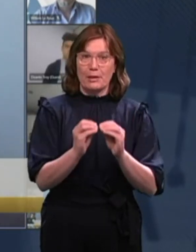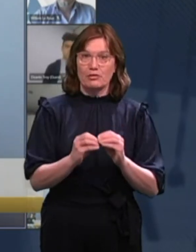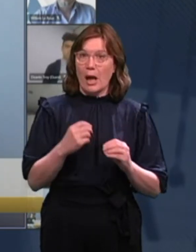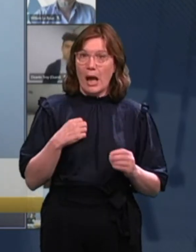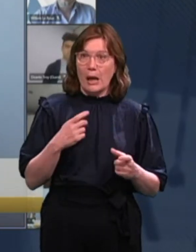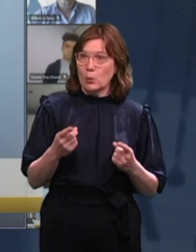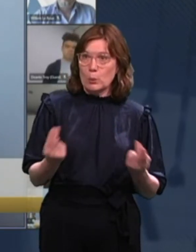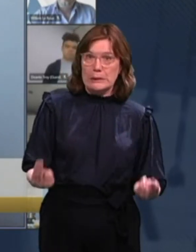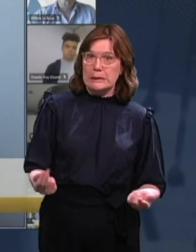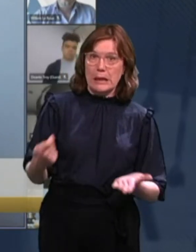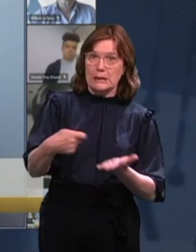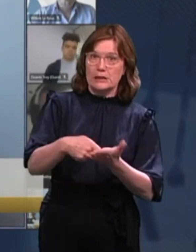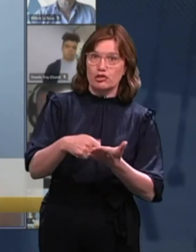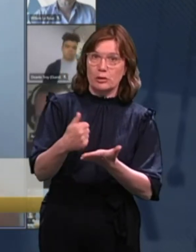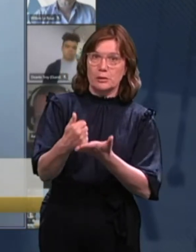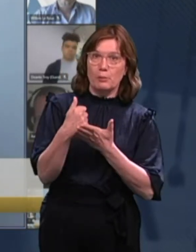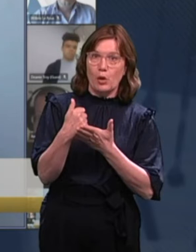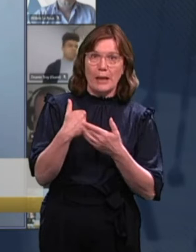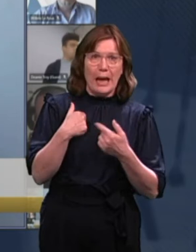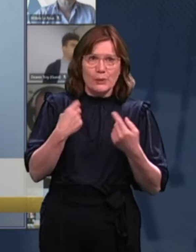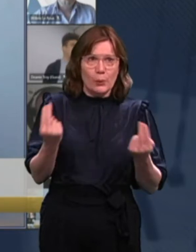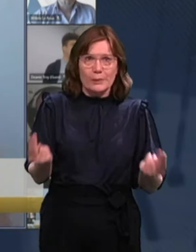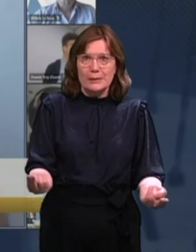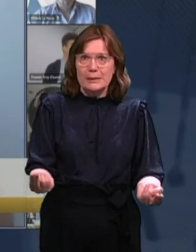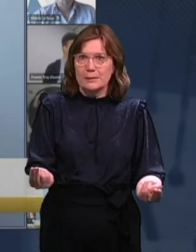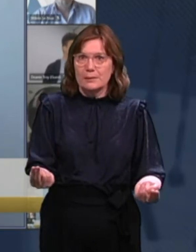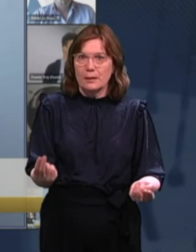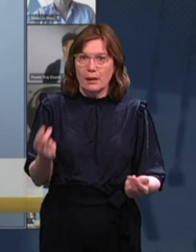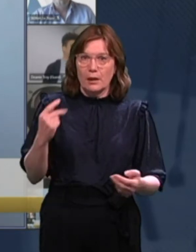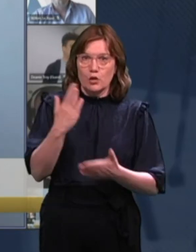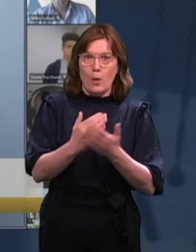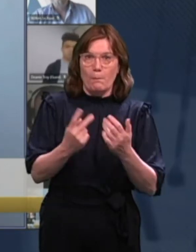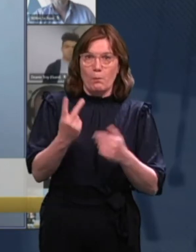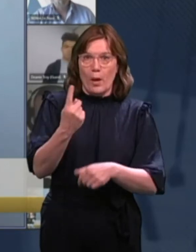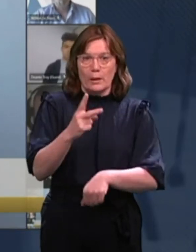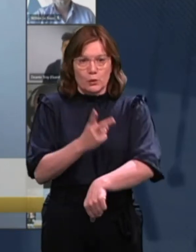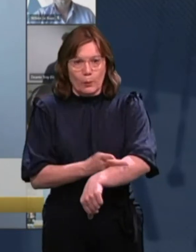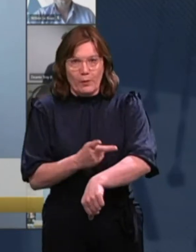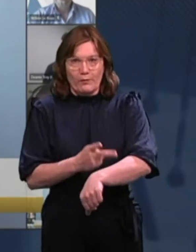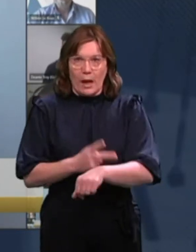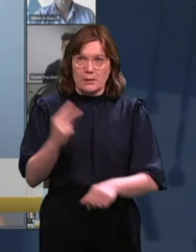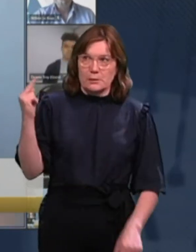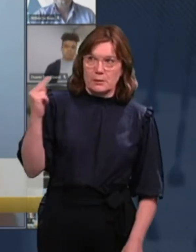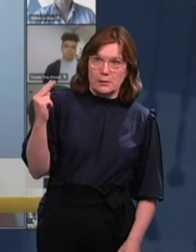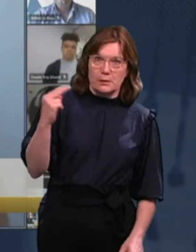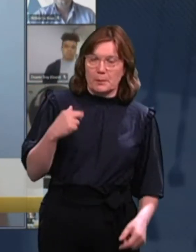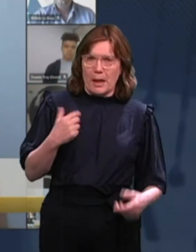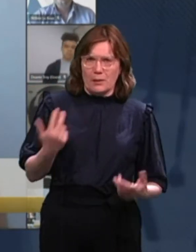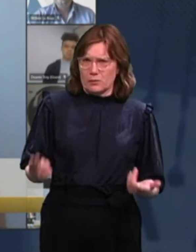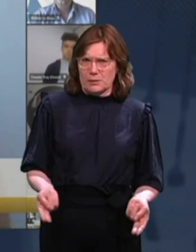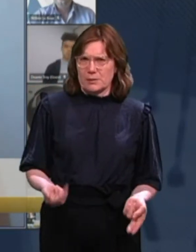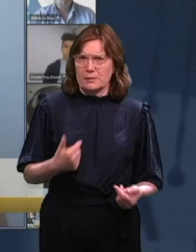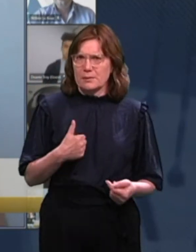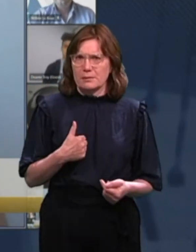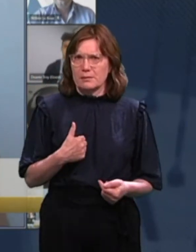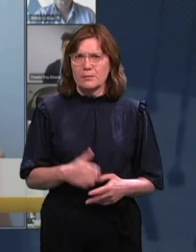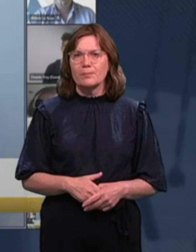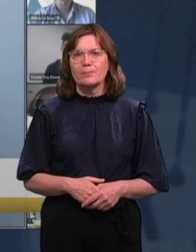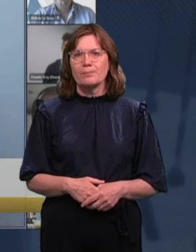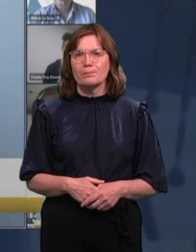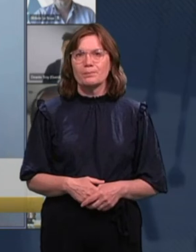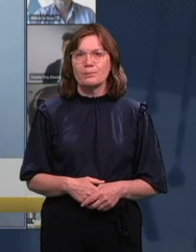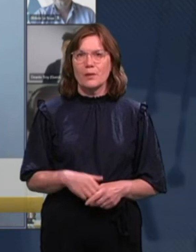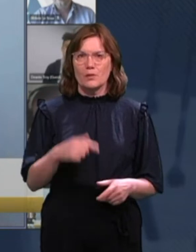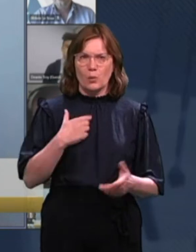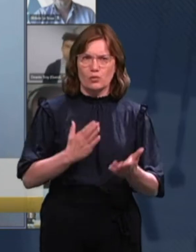require any additional supports. Like, I don't need someone standing over my shoulder. That was a big red